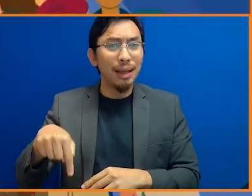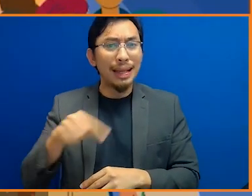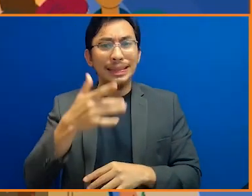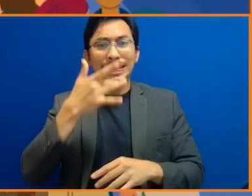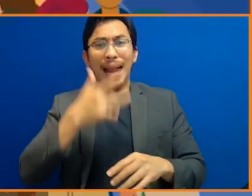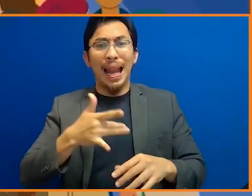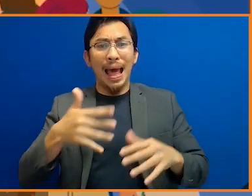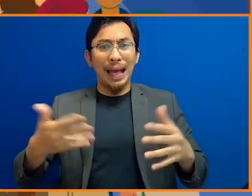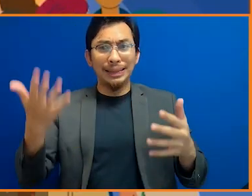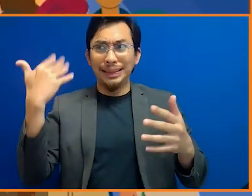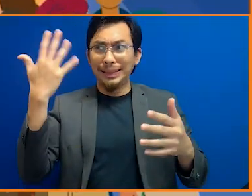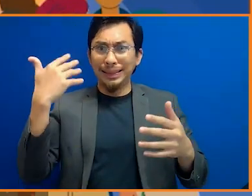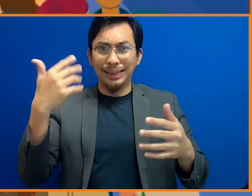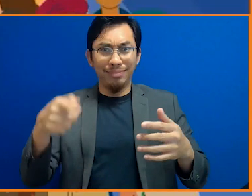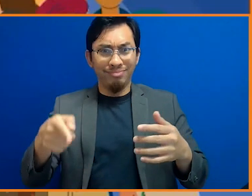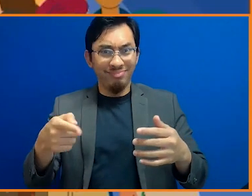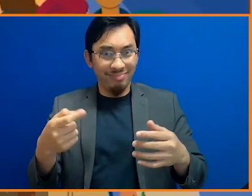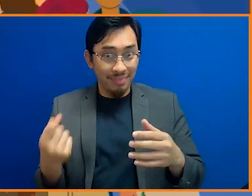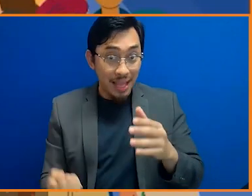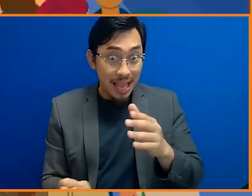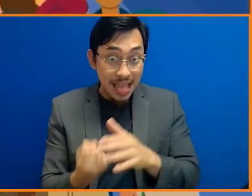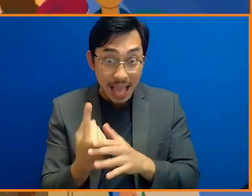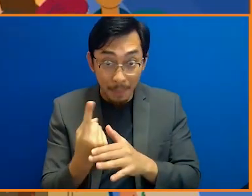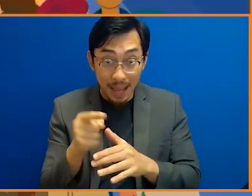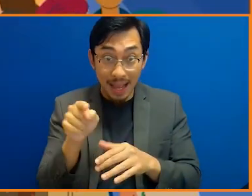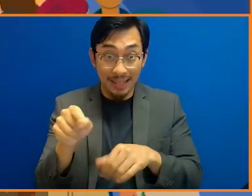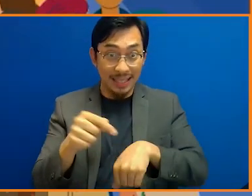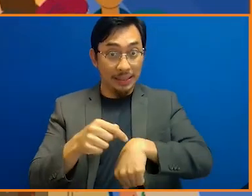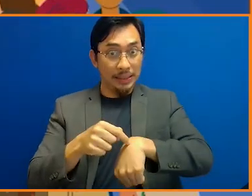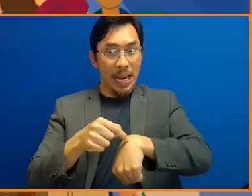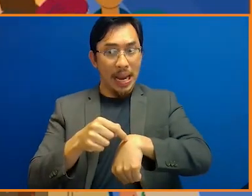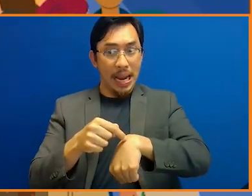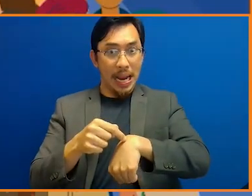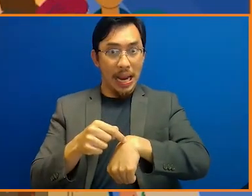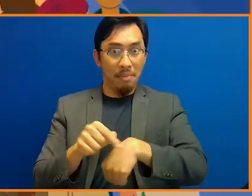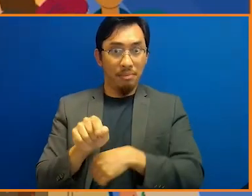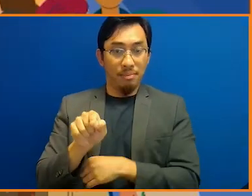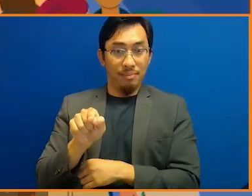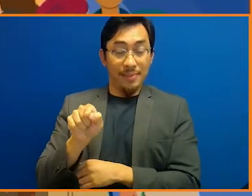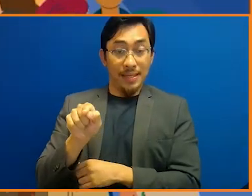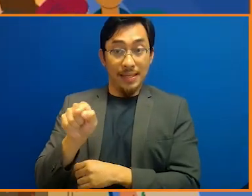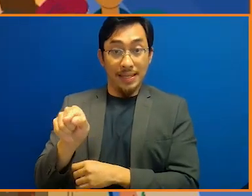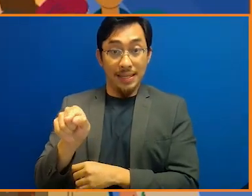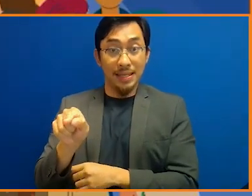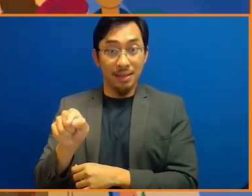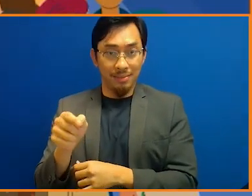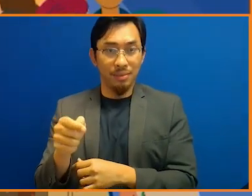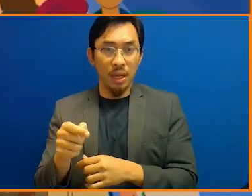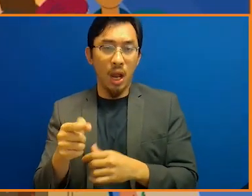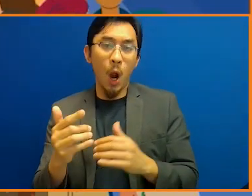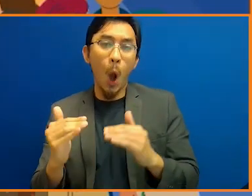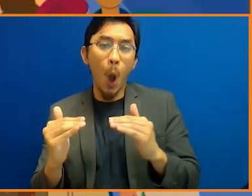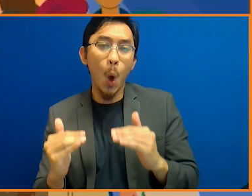were kind of lucky that it happens during